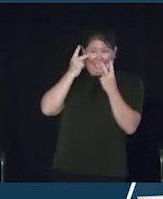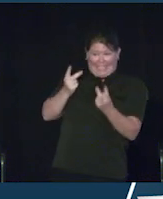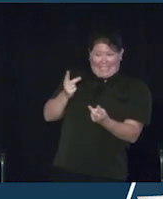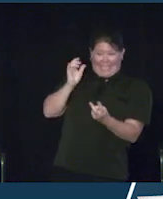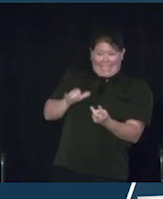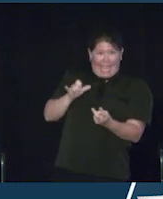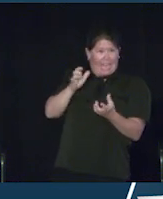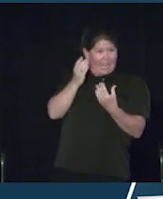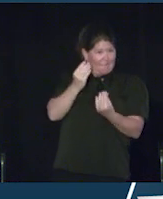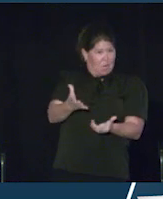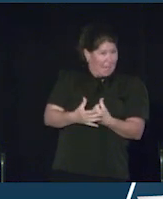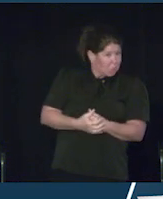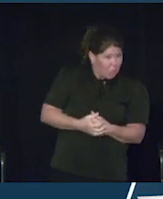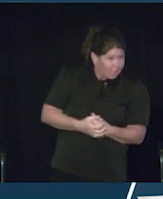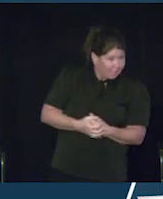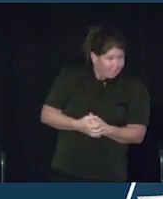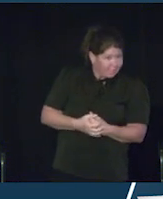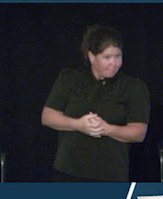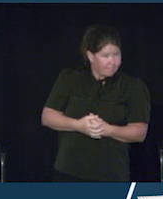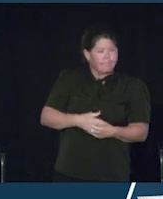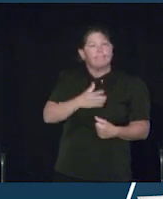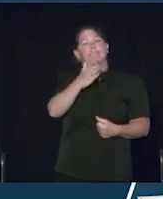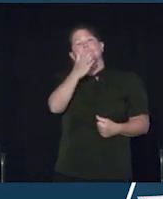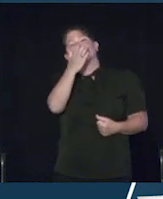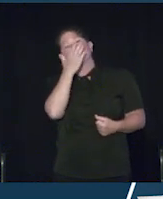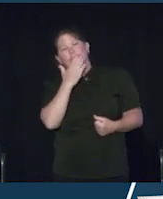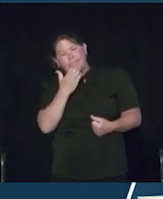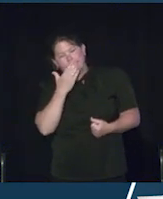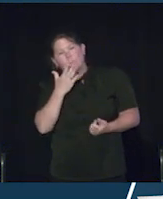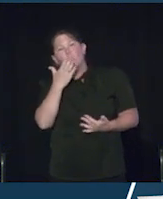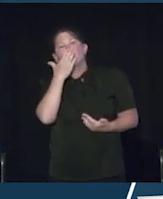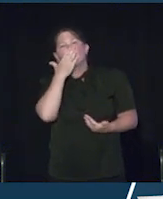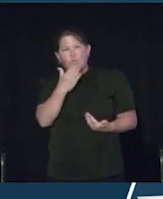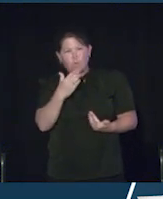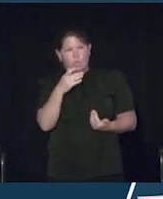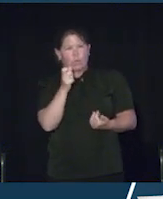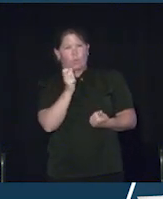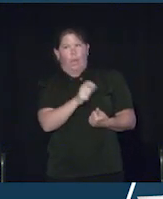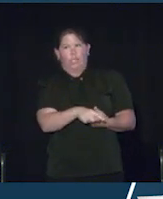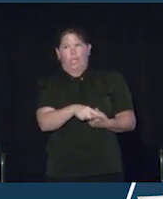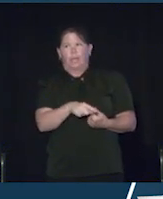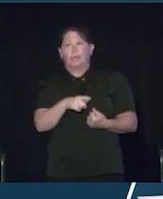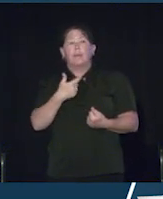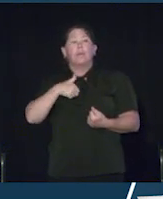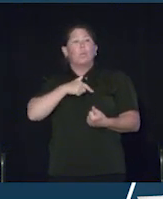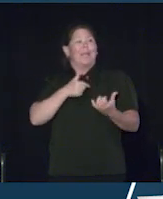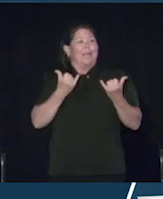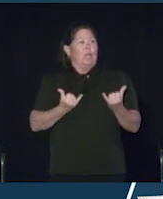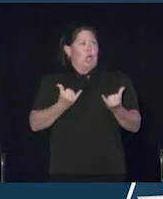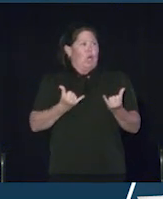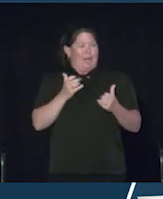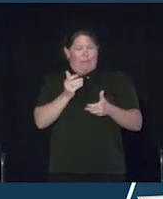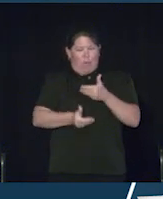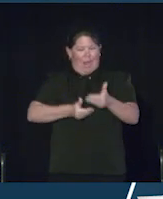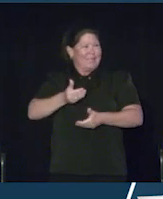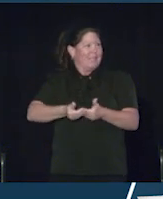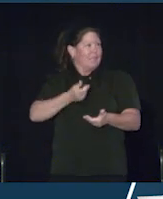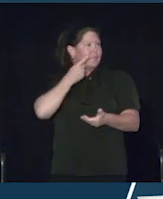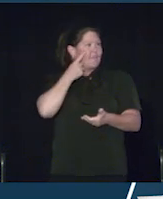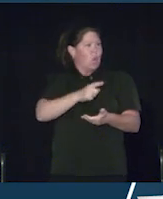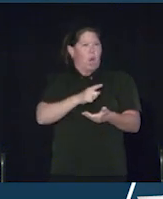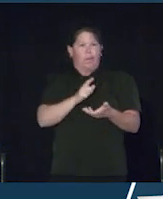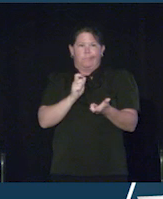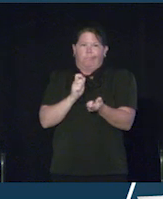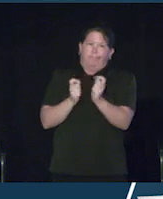Thank you. That's a very good question. And we are in the process of doing an overhaul of our website.